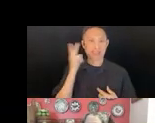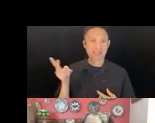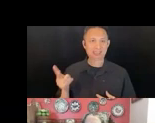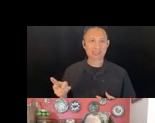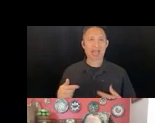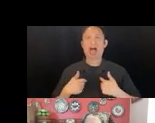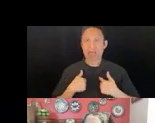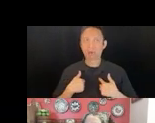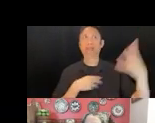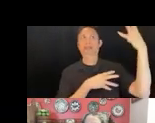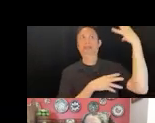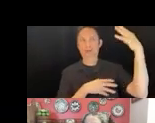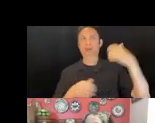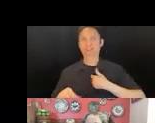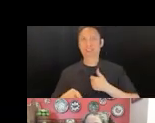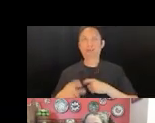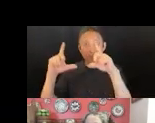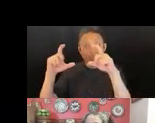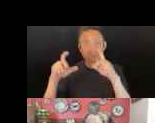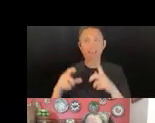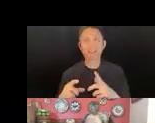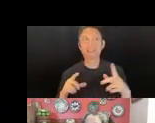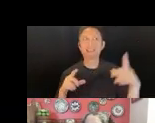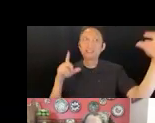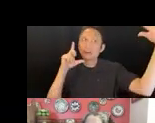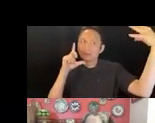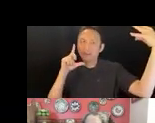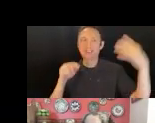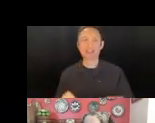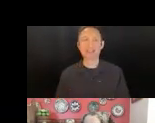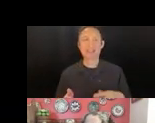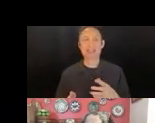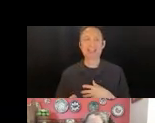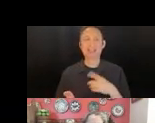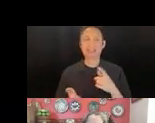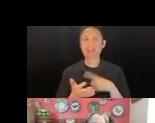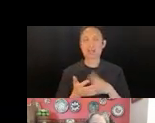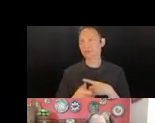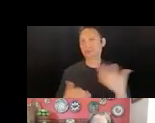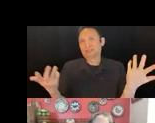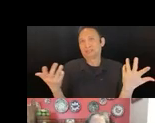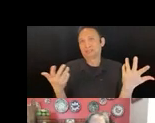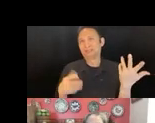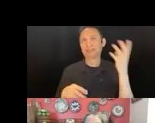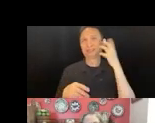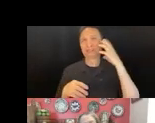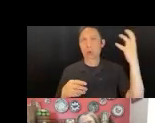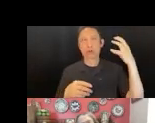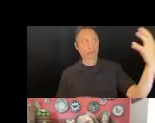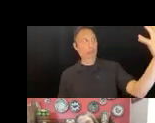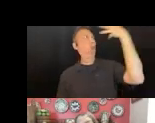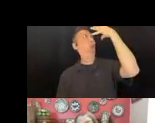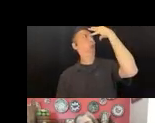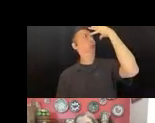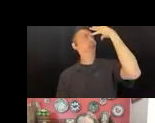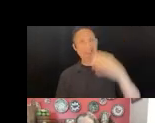photographs. And I got this headshot where the phone's as big as my face, and I was kind of counseled not